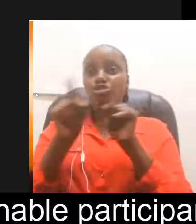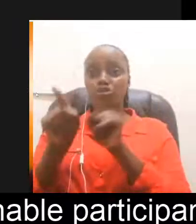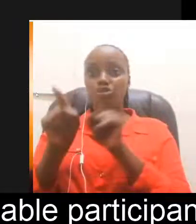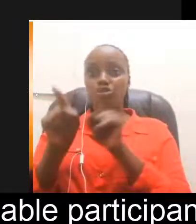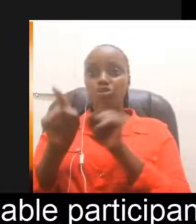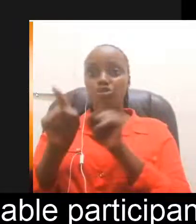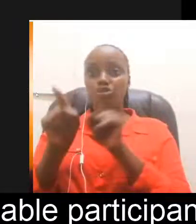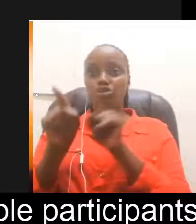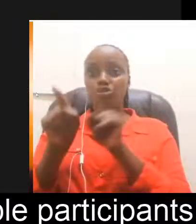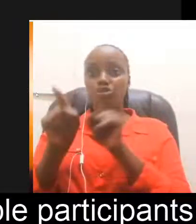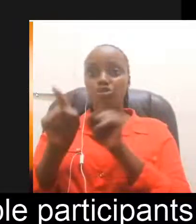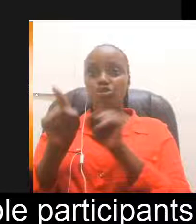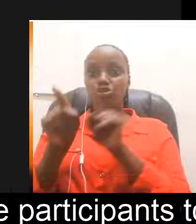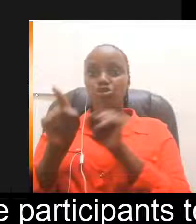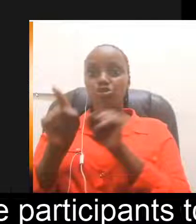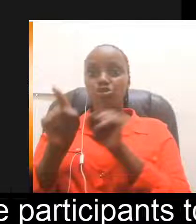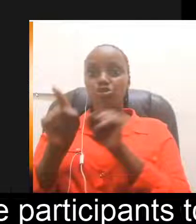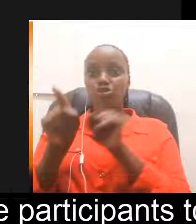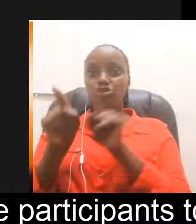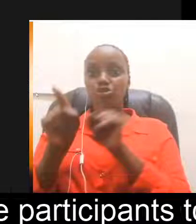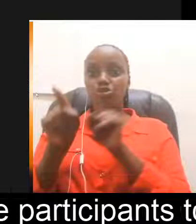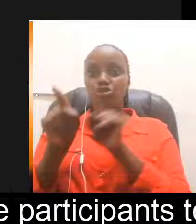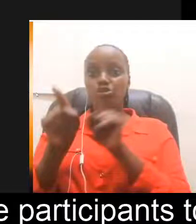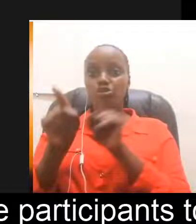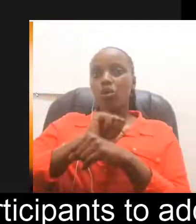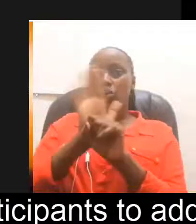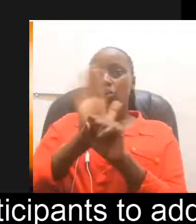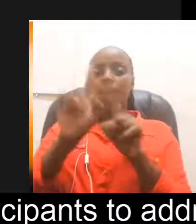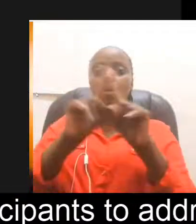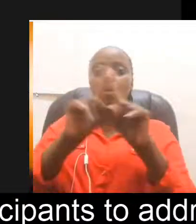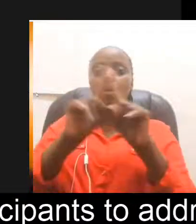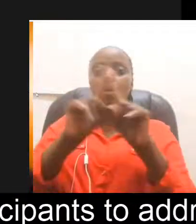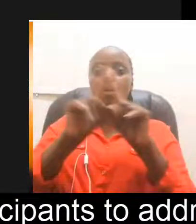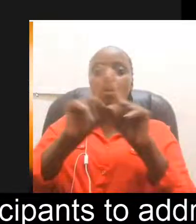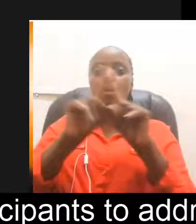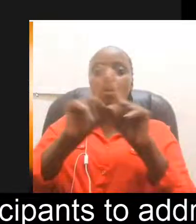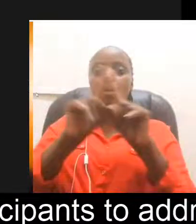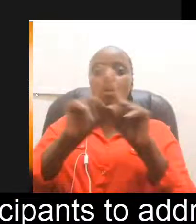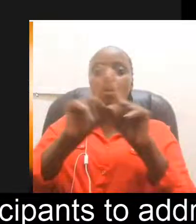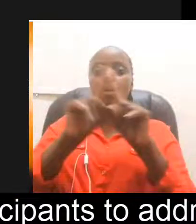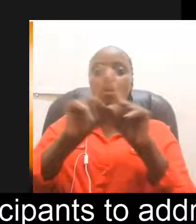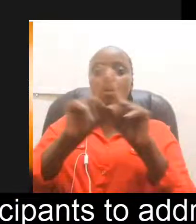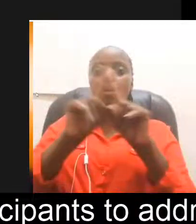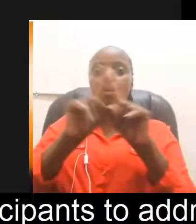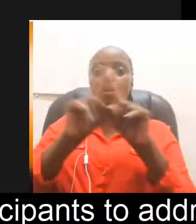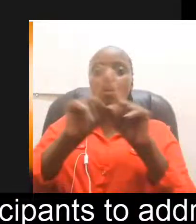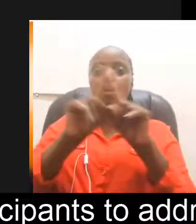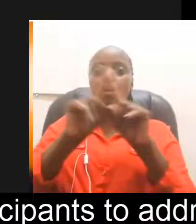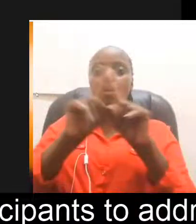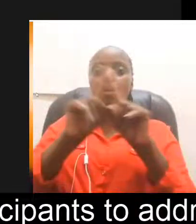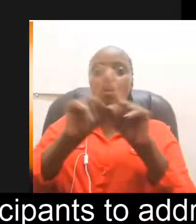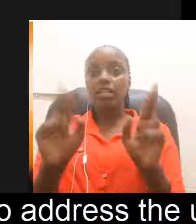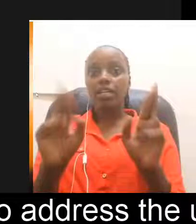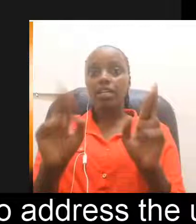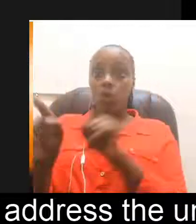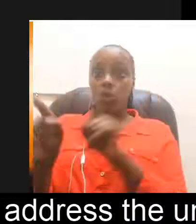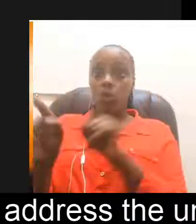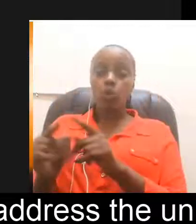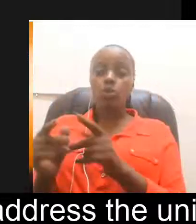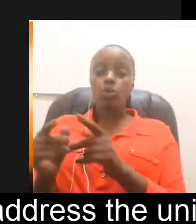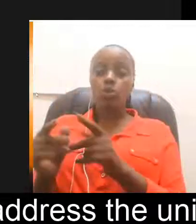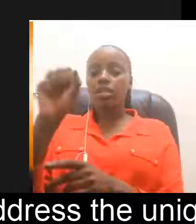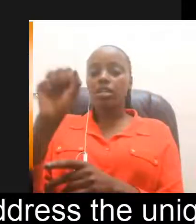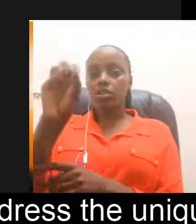are a little bit laid back because of the COVID outbreak, but I'm sure that the second report is ready. And also, as